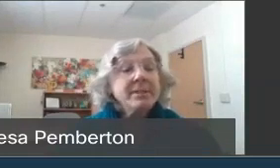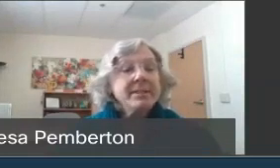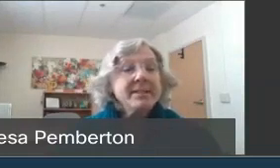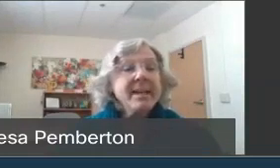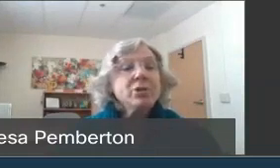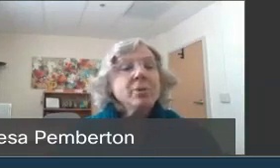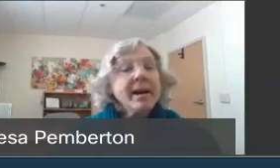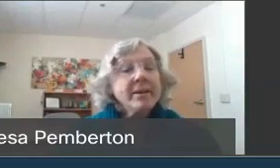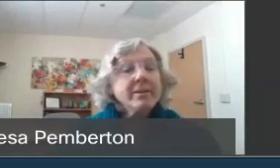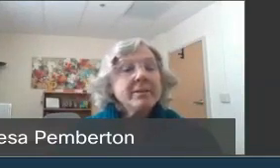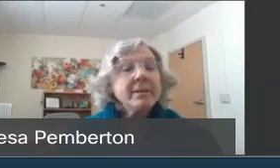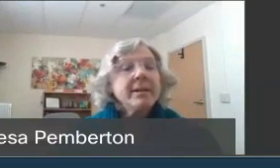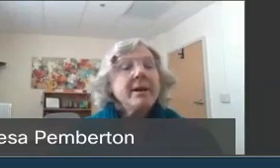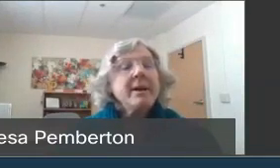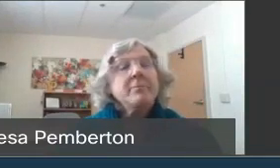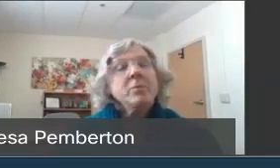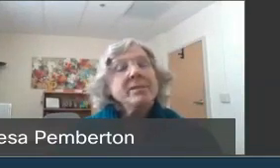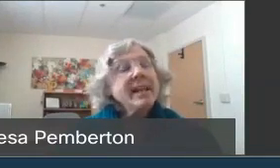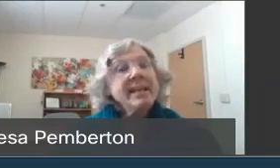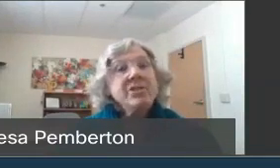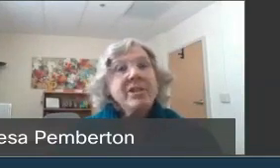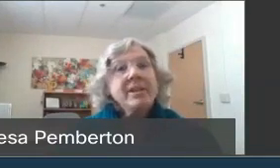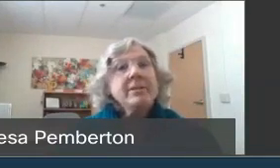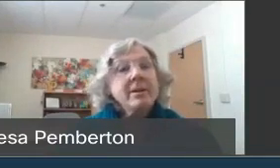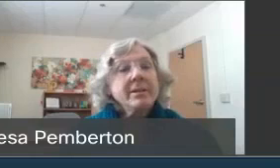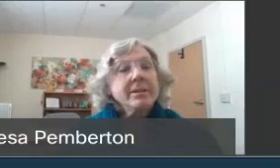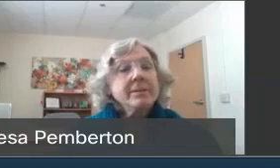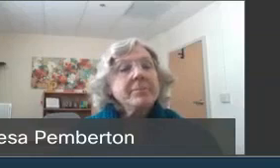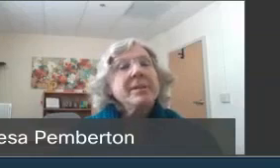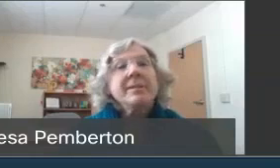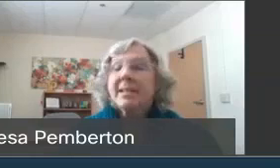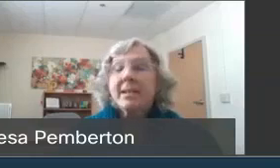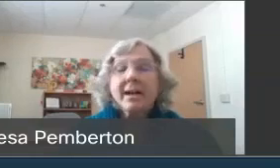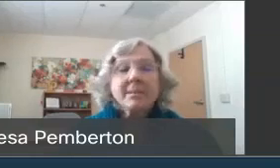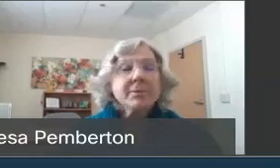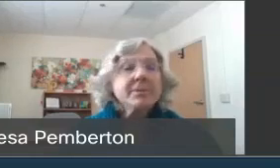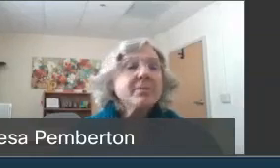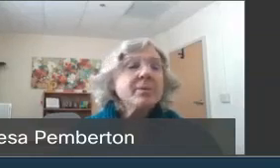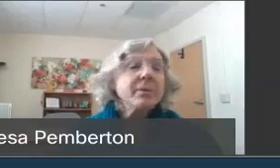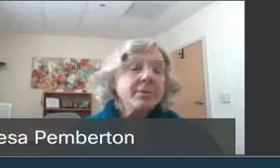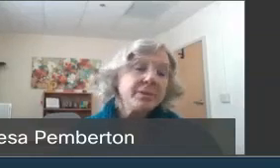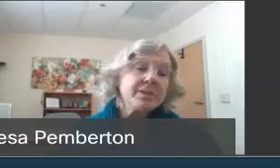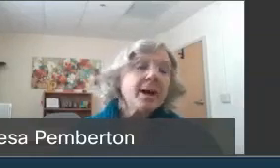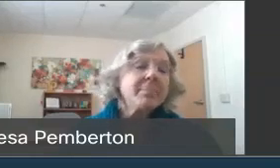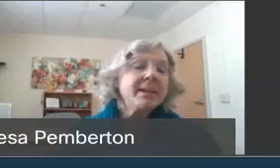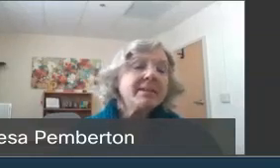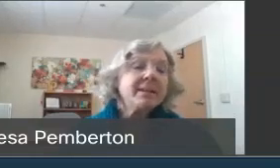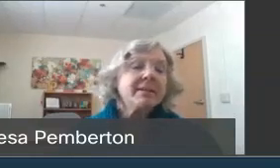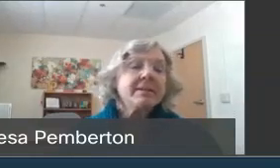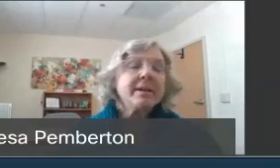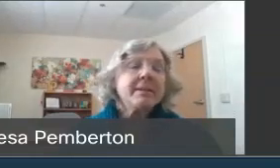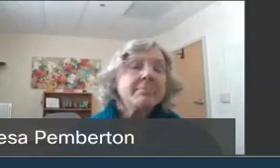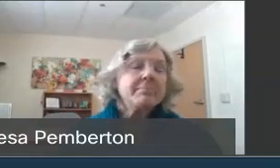incompetent to stand trial were staying in jail longer. state hospitals were